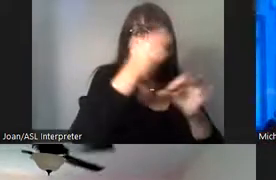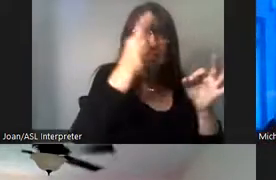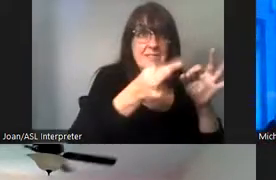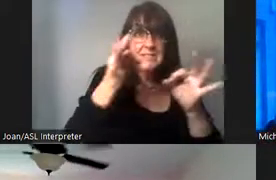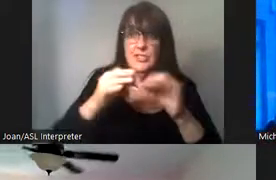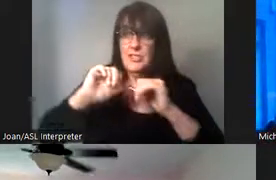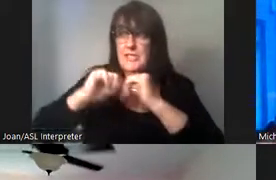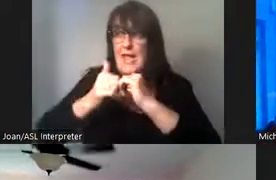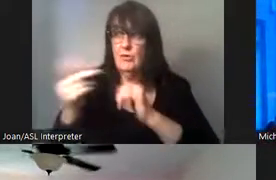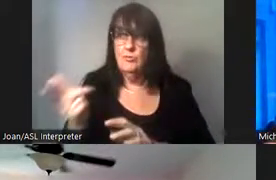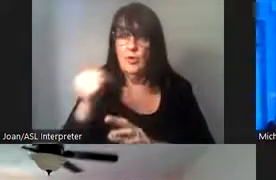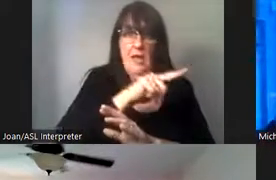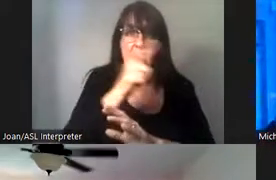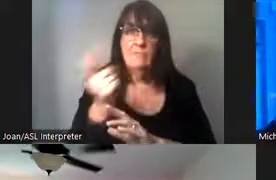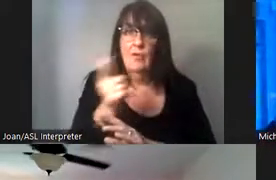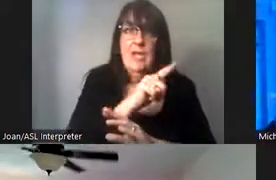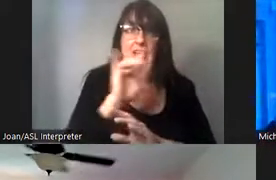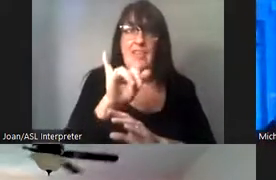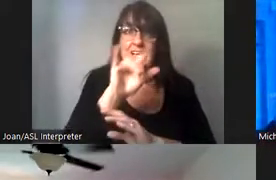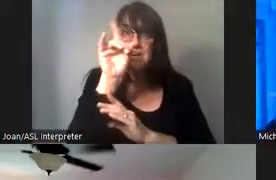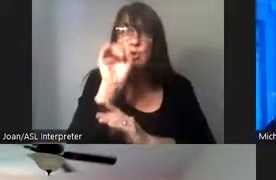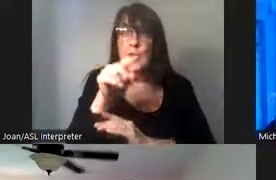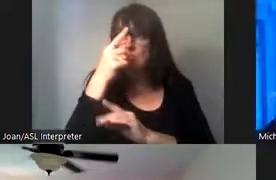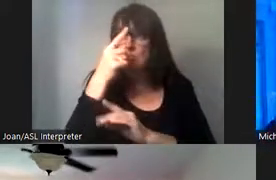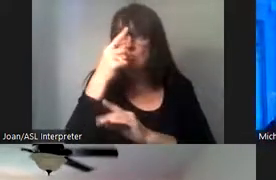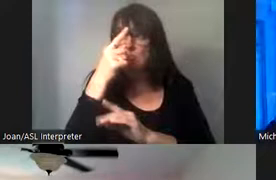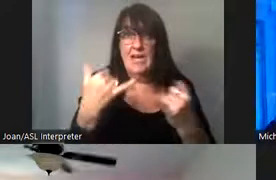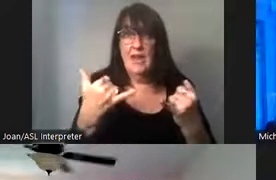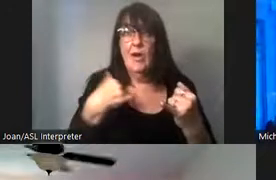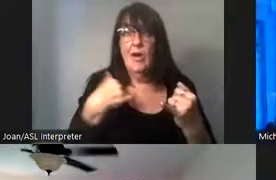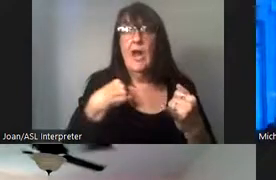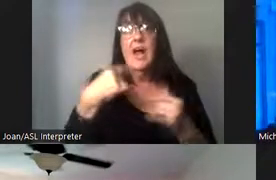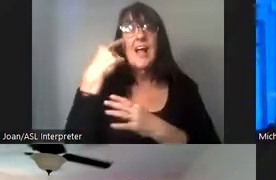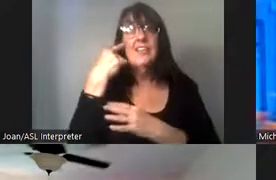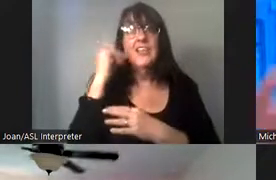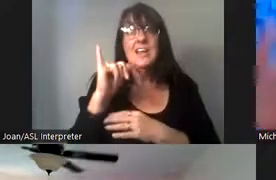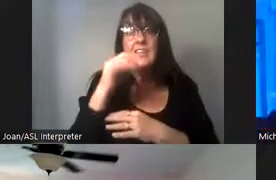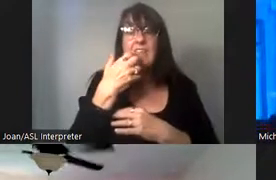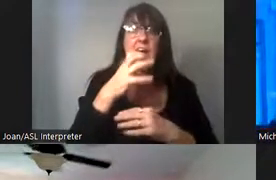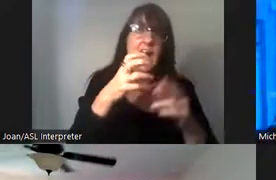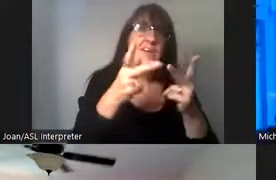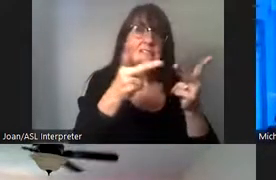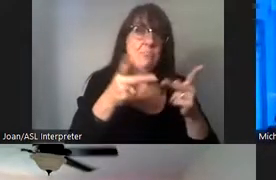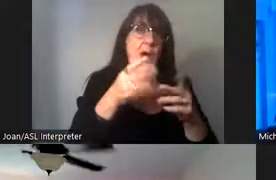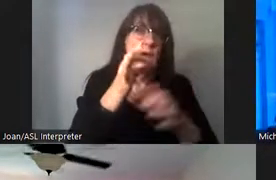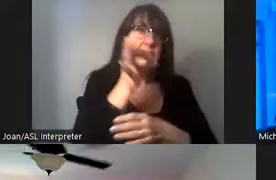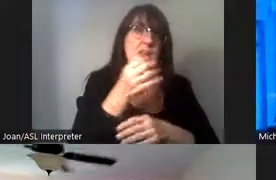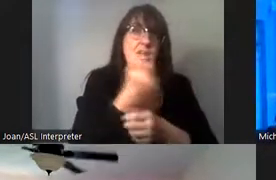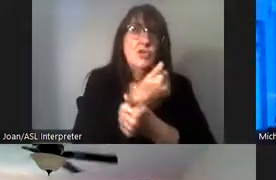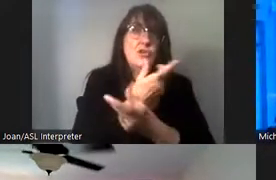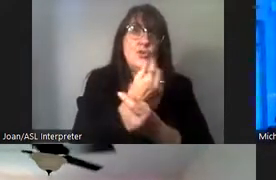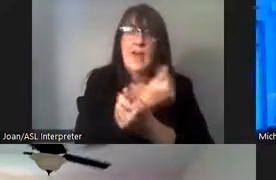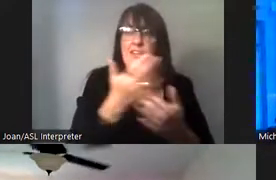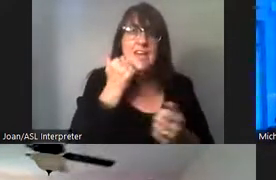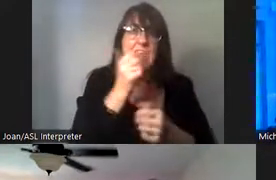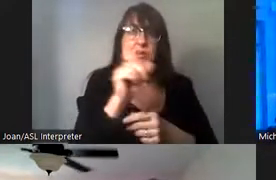two? These are the complexities of now. I do think that hotspots and making sure we're not trying to do everything everywhere is